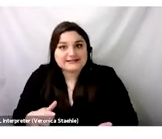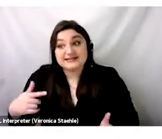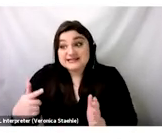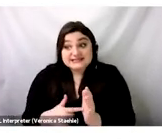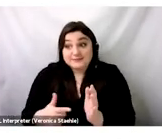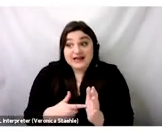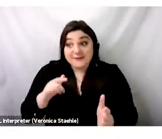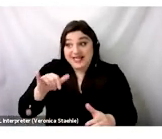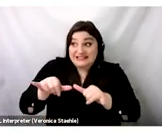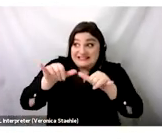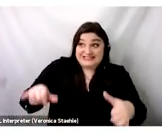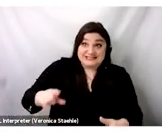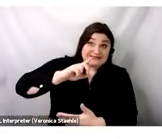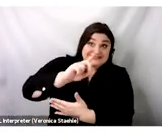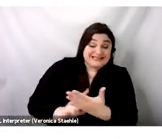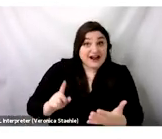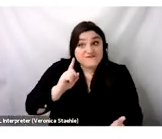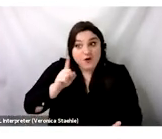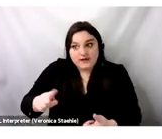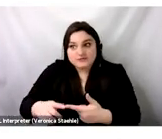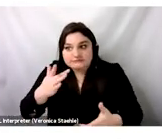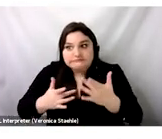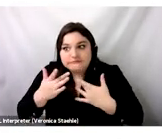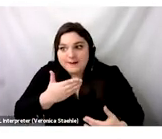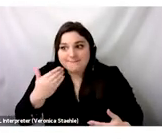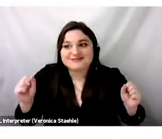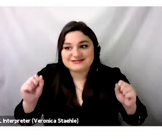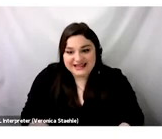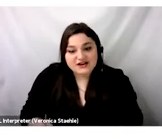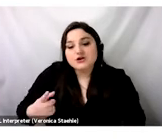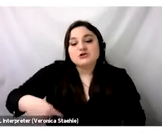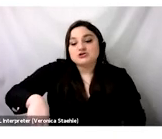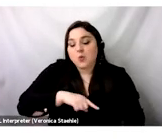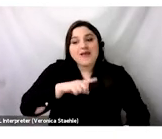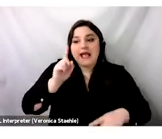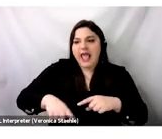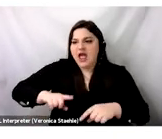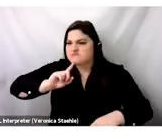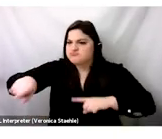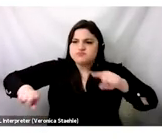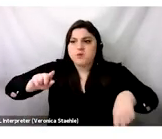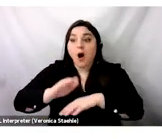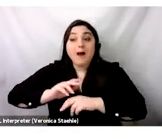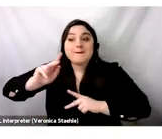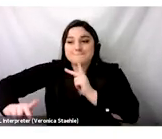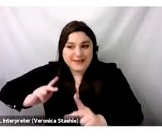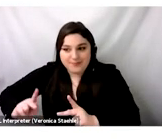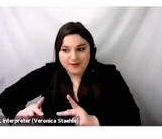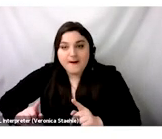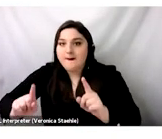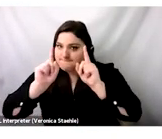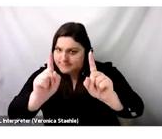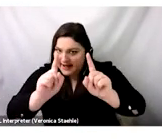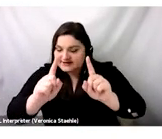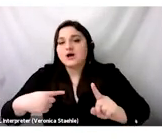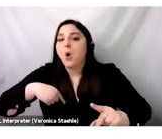up to us as individuals, but we as individuals can demand of our elected officials that they change. And also